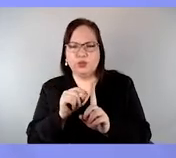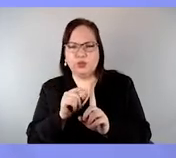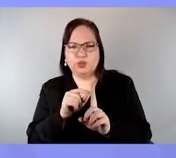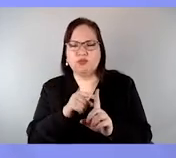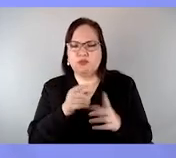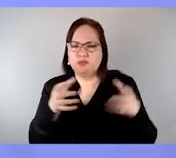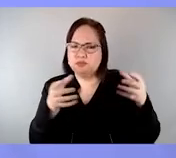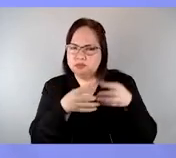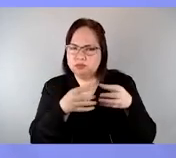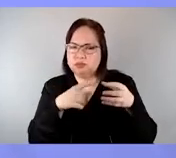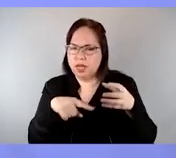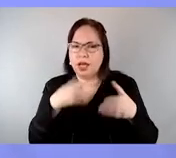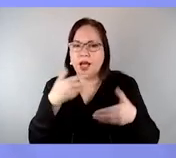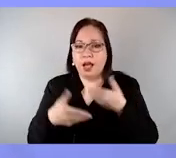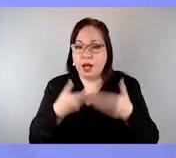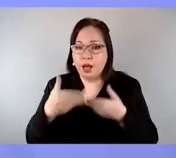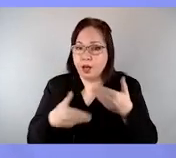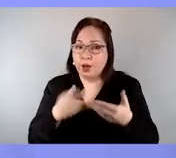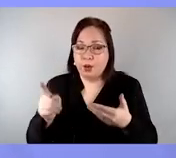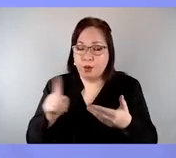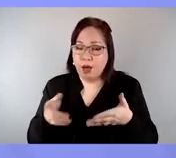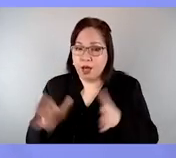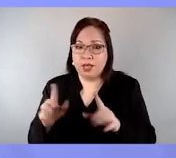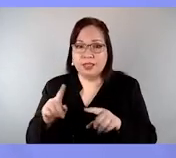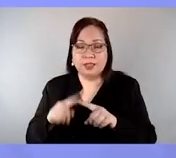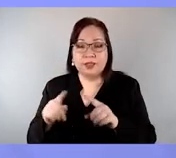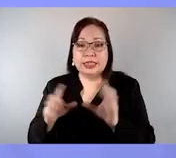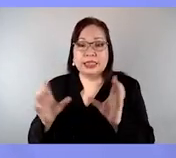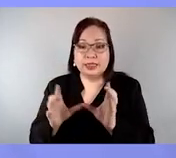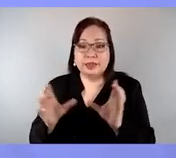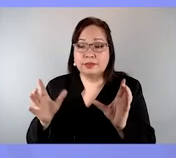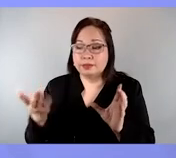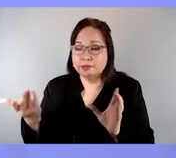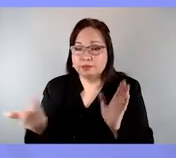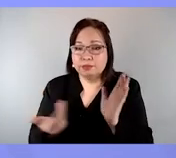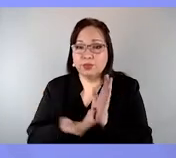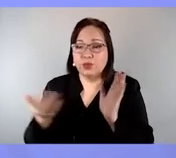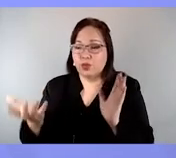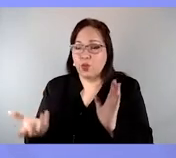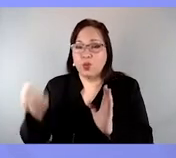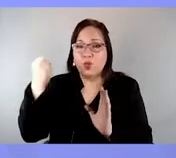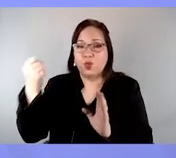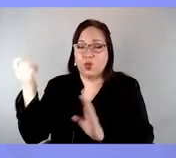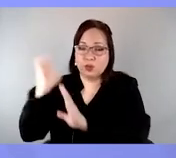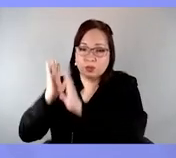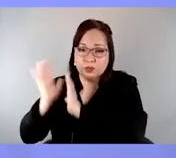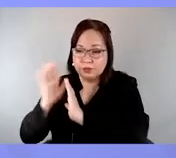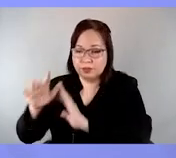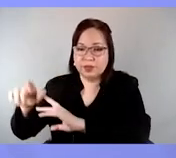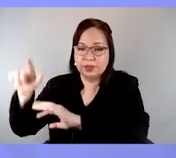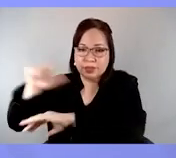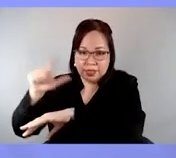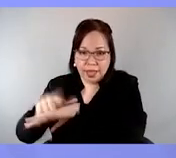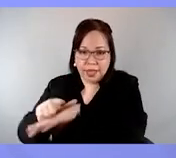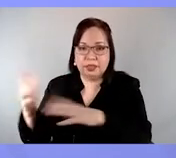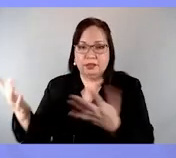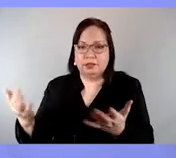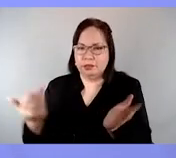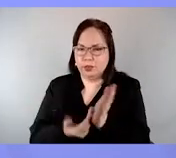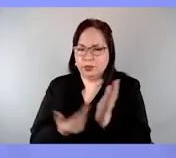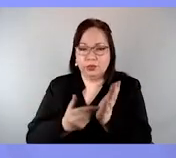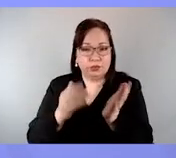to allow the processing of certificates of ancestral domain, titles, and